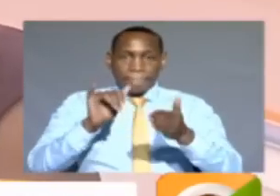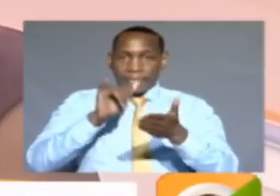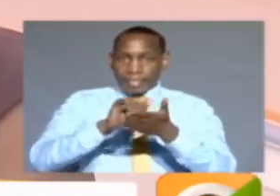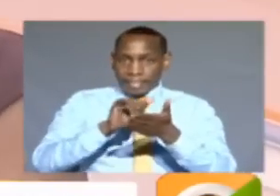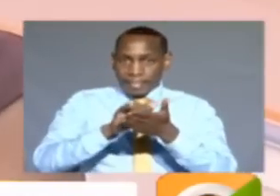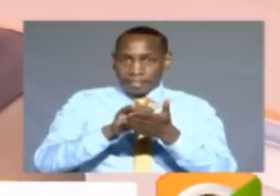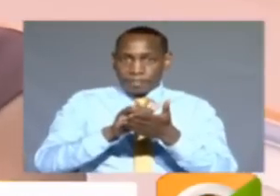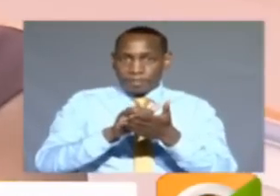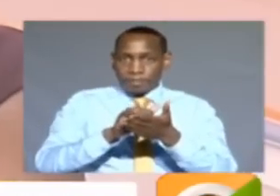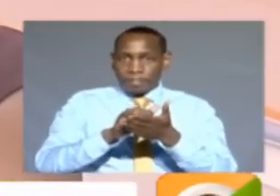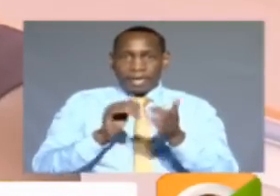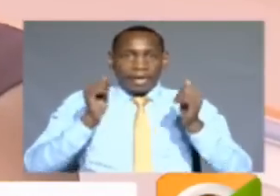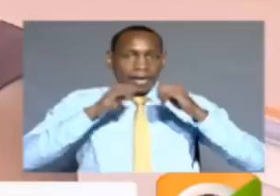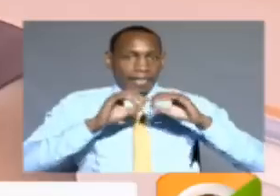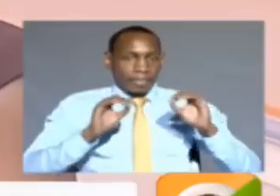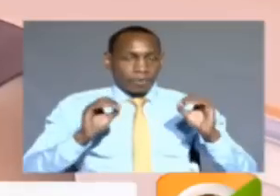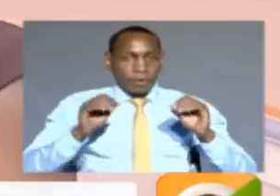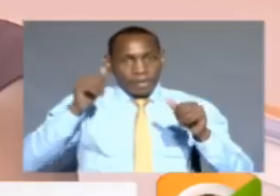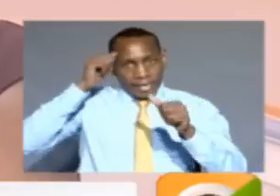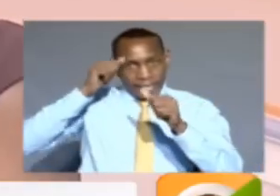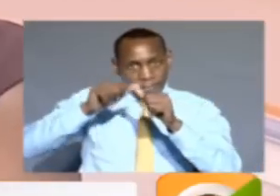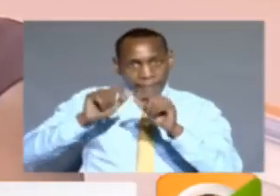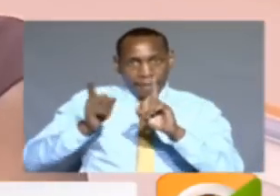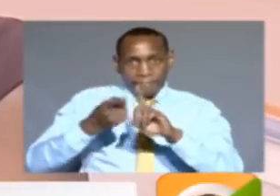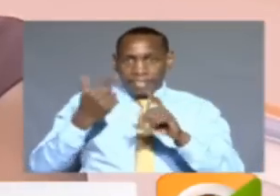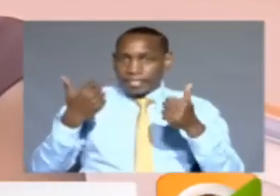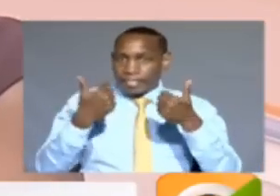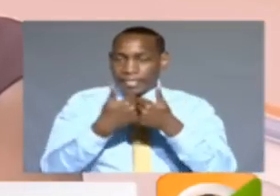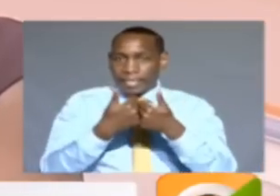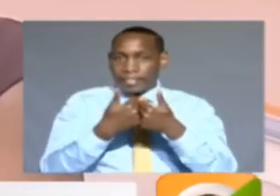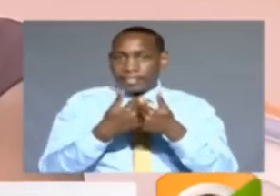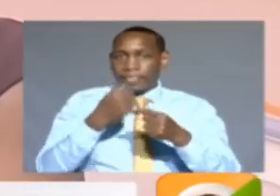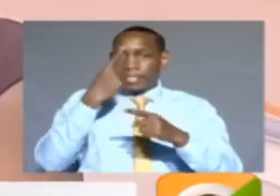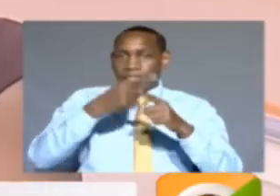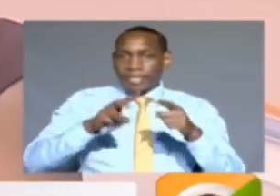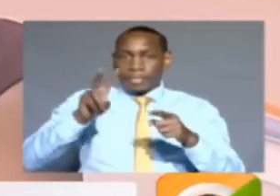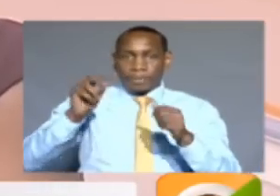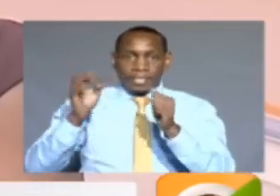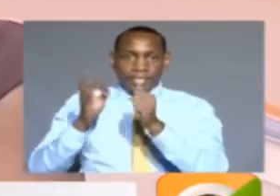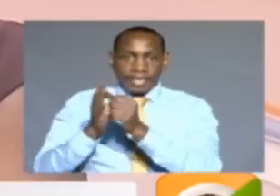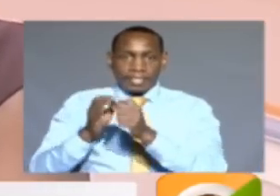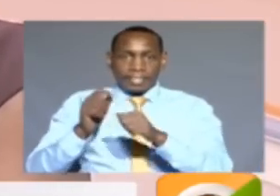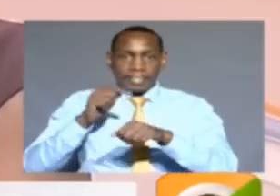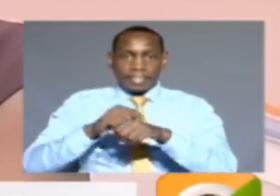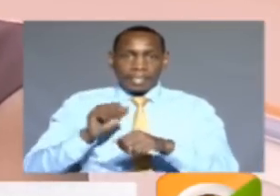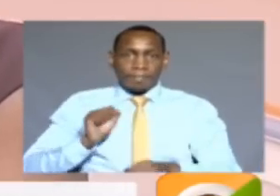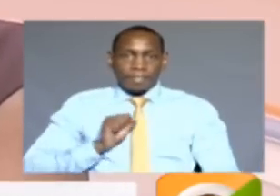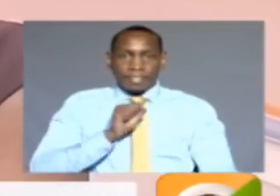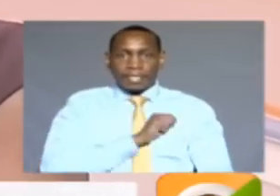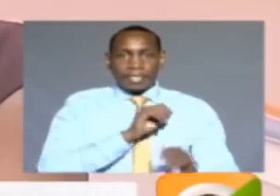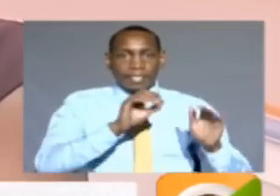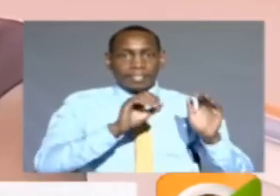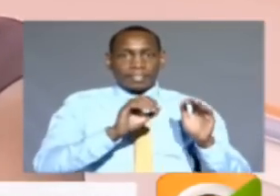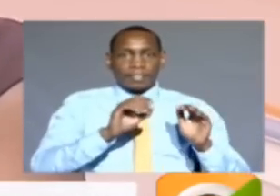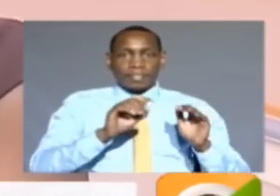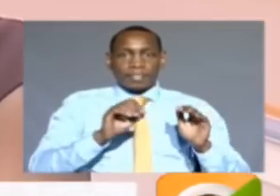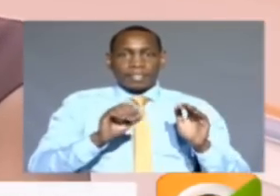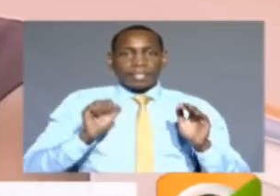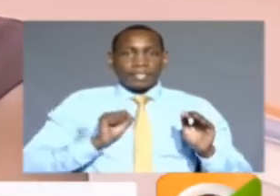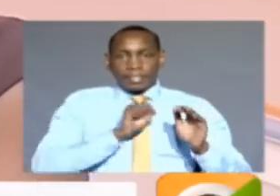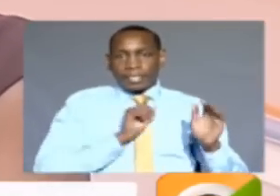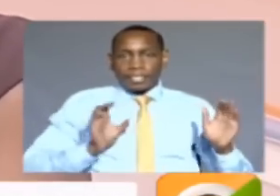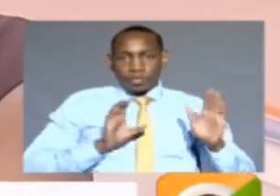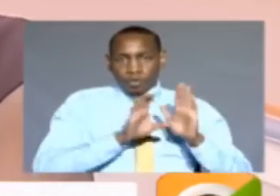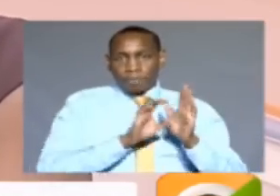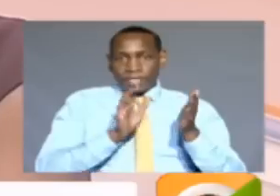completely disagreed. Remember, their very first tiff was in 2013 when the Senate Committee on Legal Affairs and Human Rights proposed at least 25